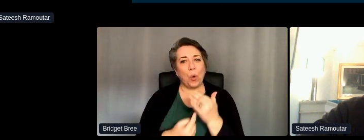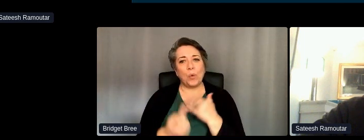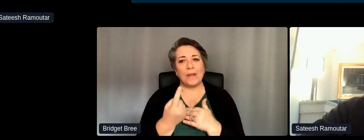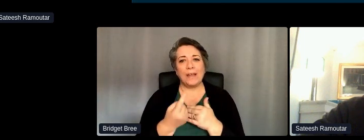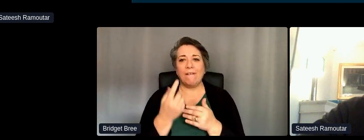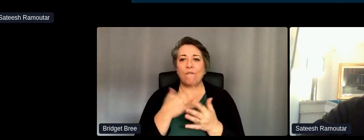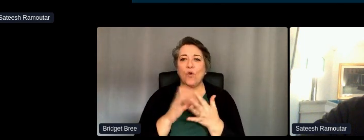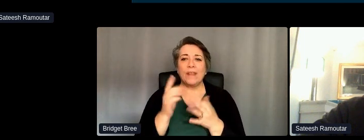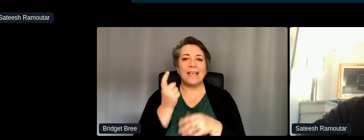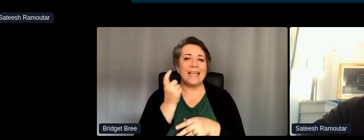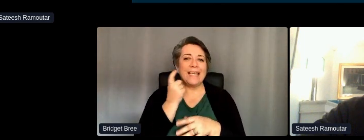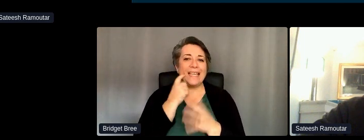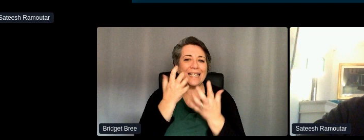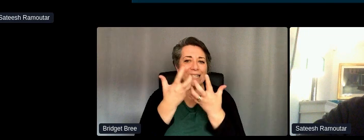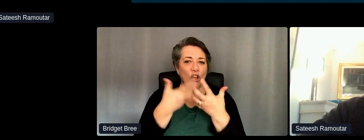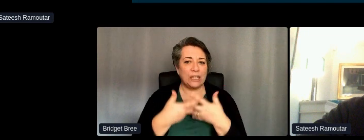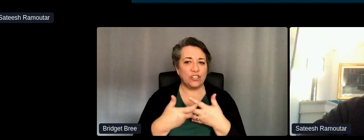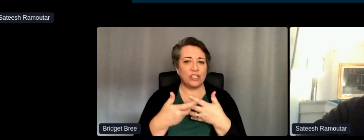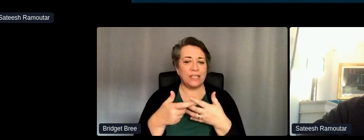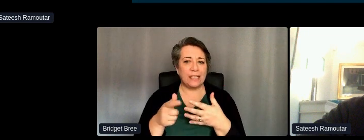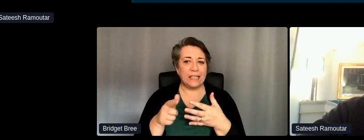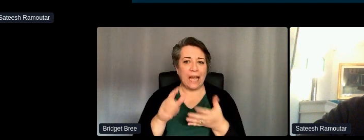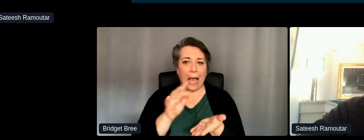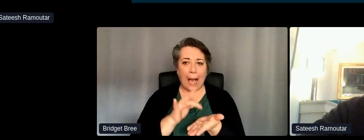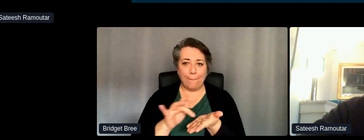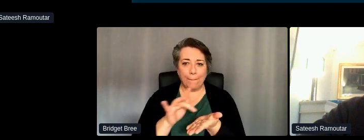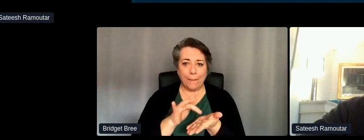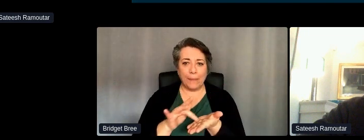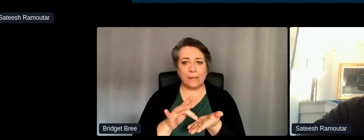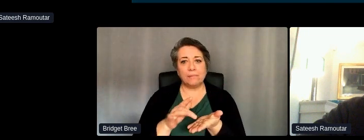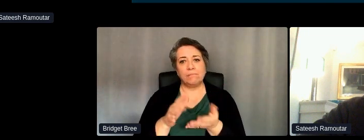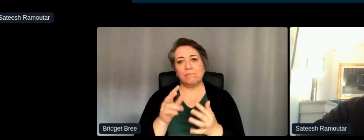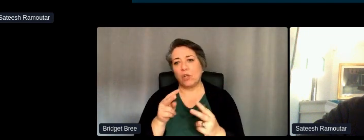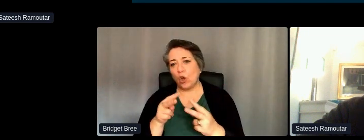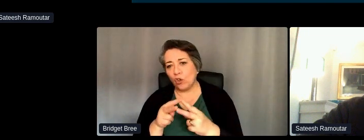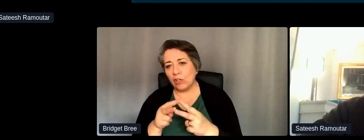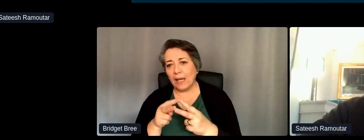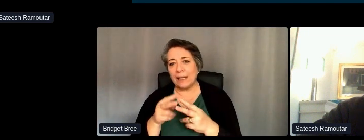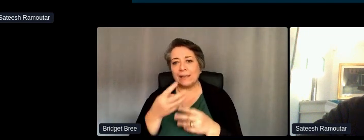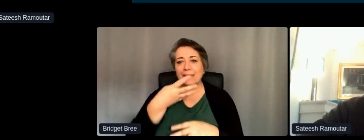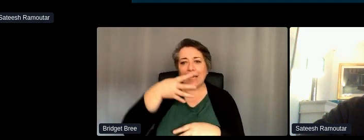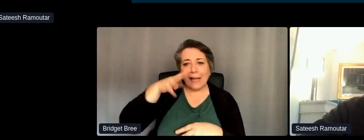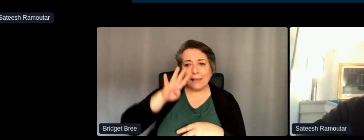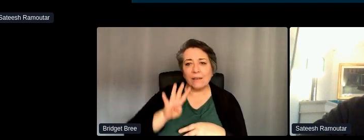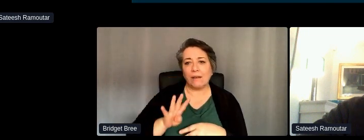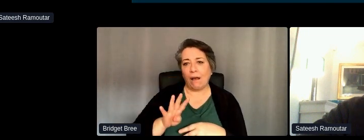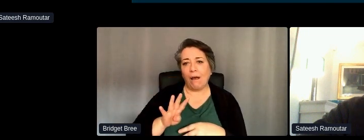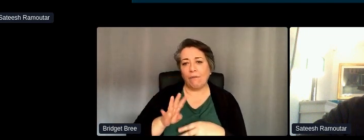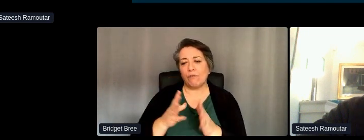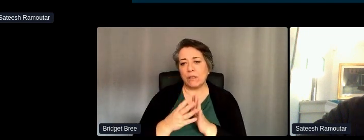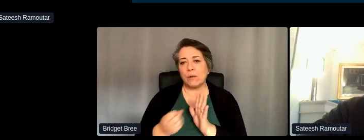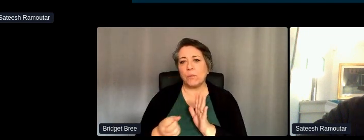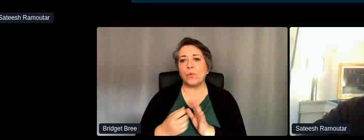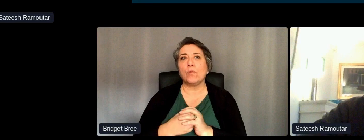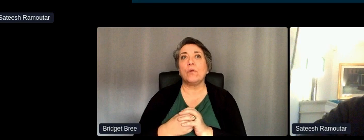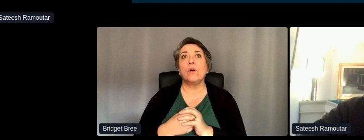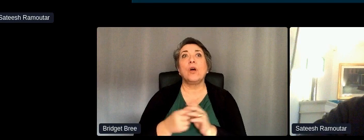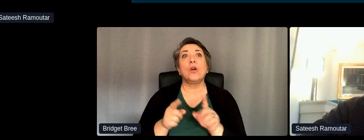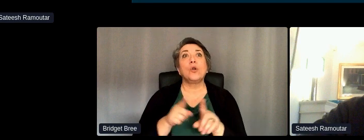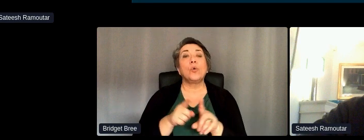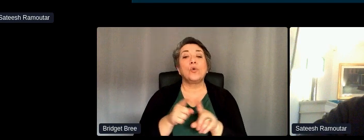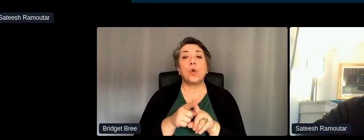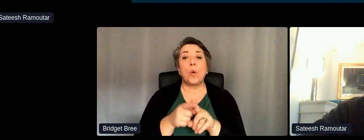built with contacts and calendar, for example. And the Play Store apps